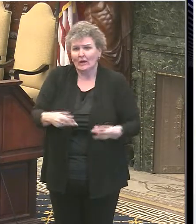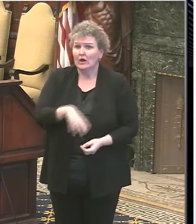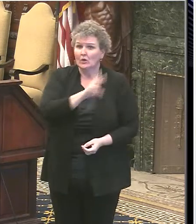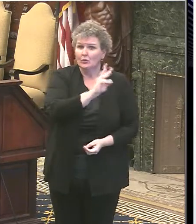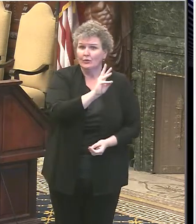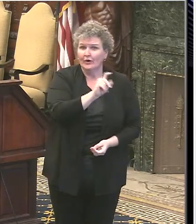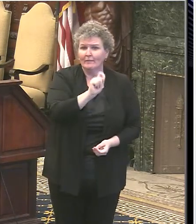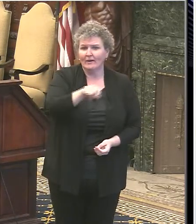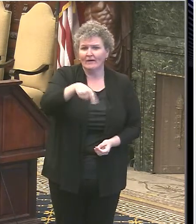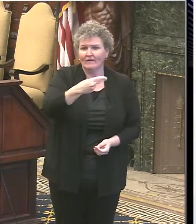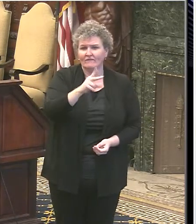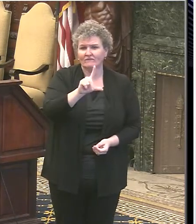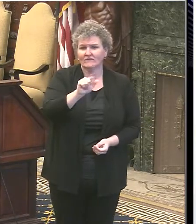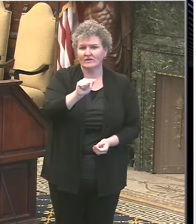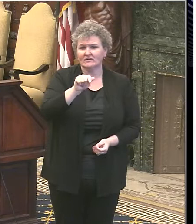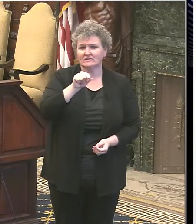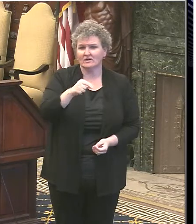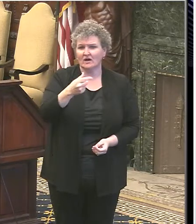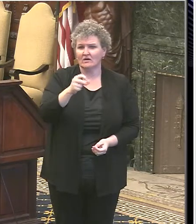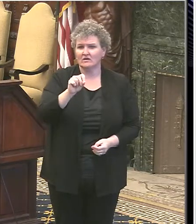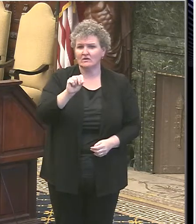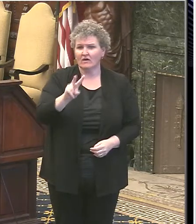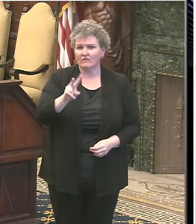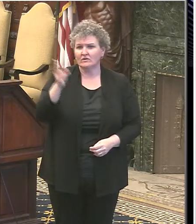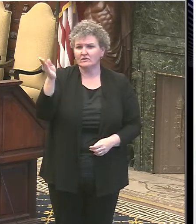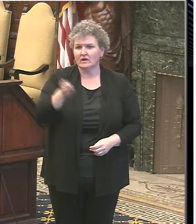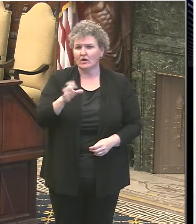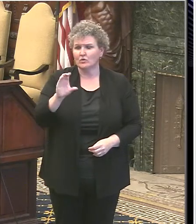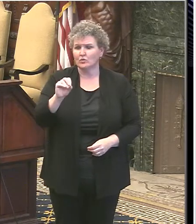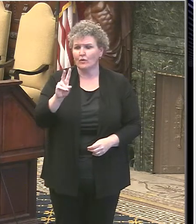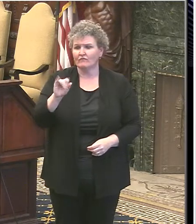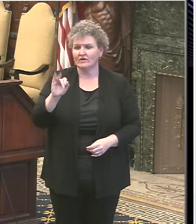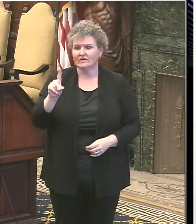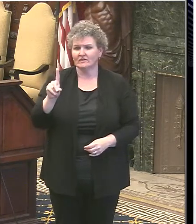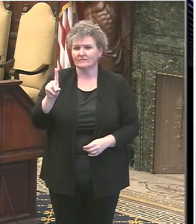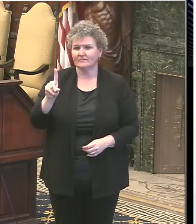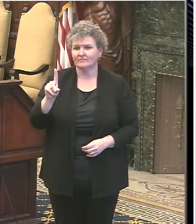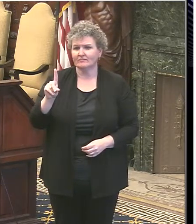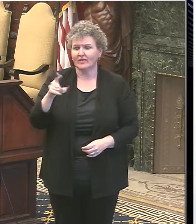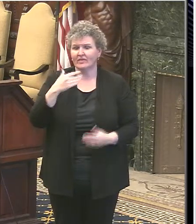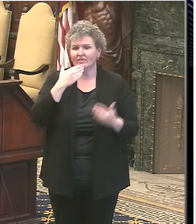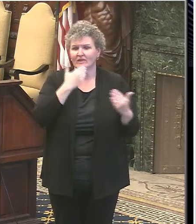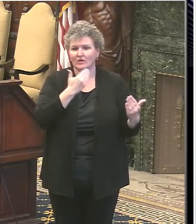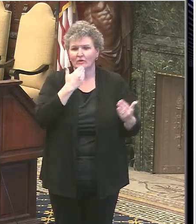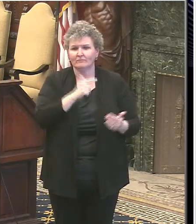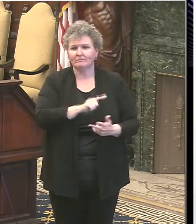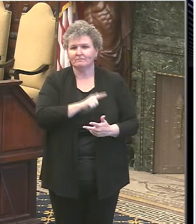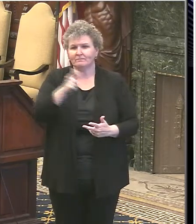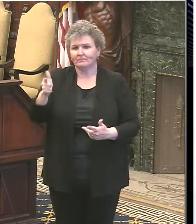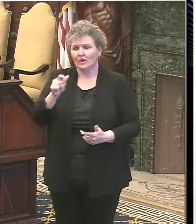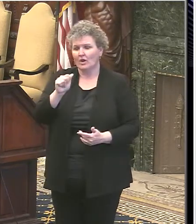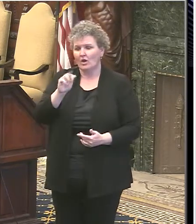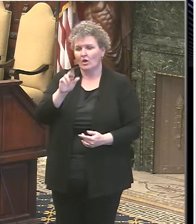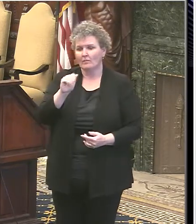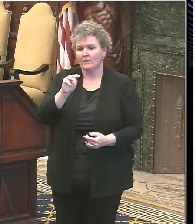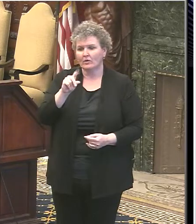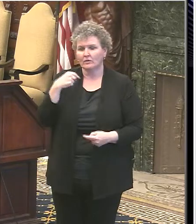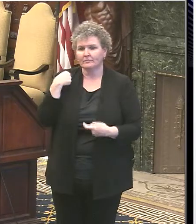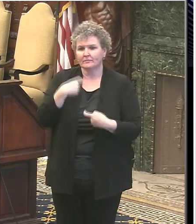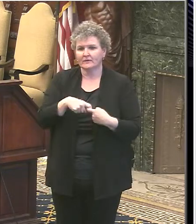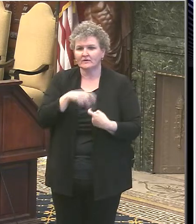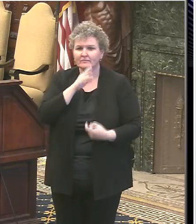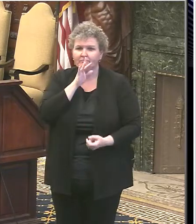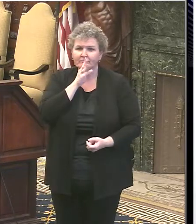www.phila.gov/COVID. Thanks. Thank you, Dr. Farley. Now let's go to Armando for the Spanish language translation